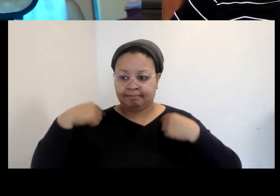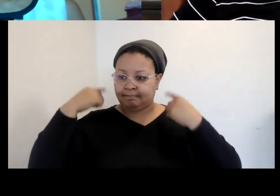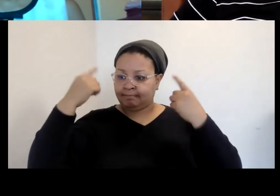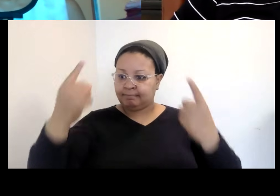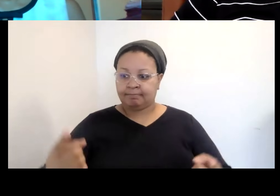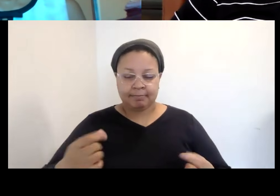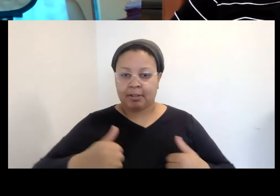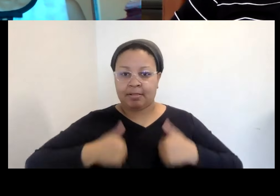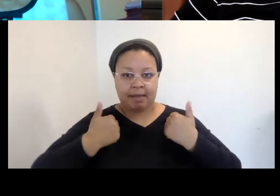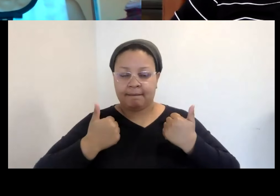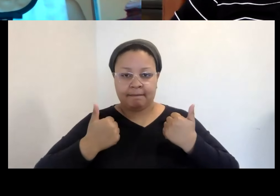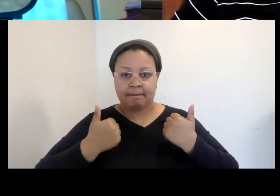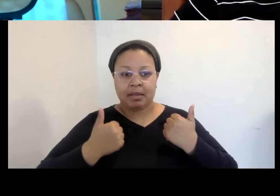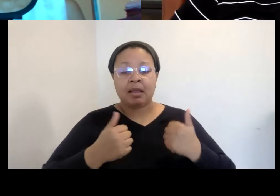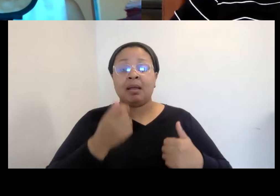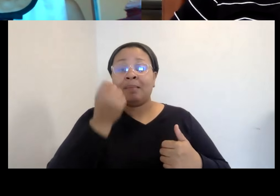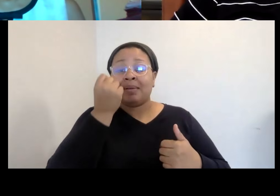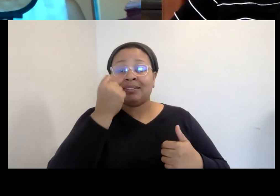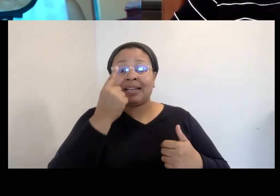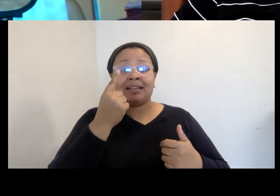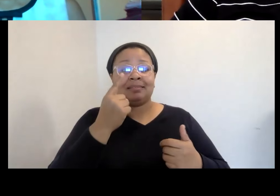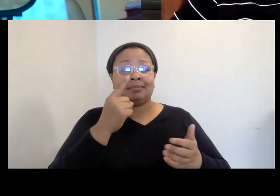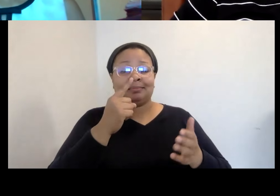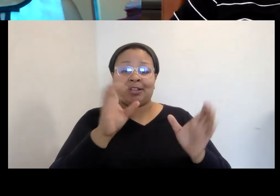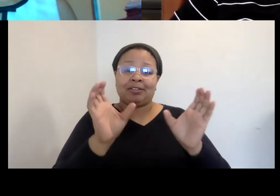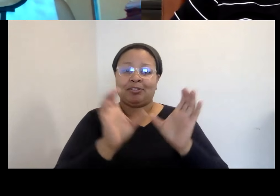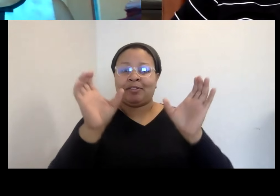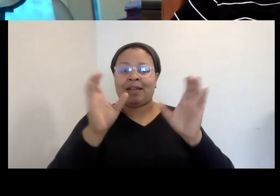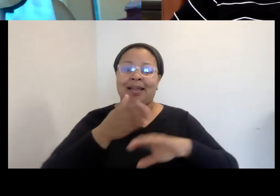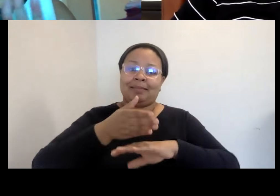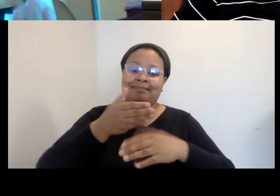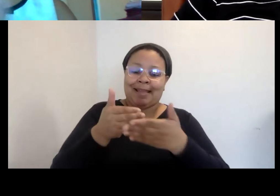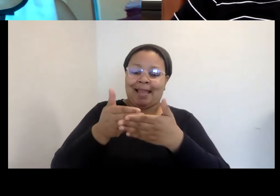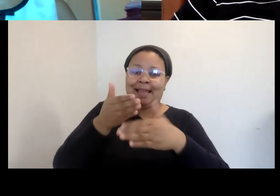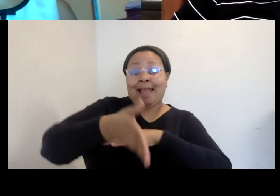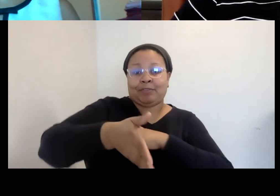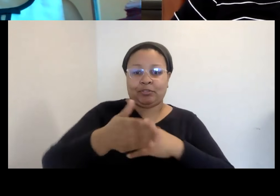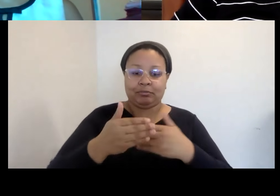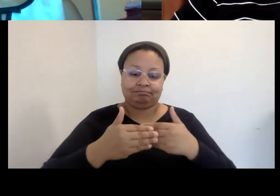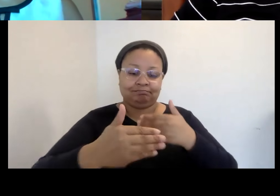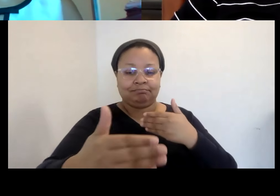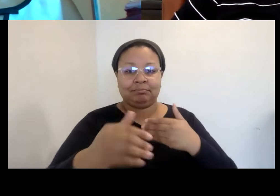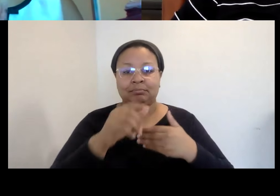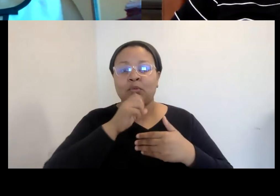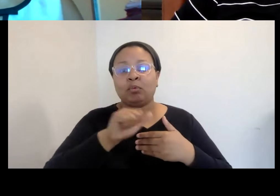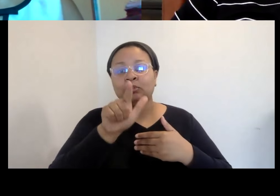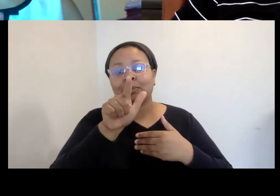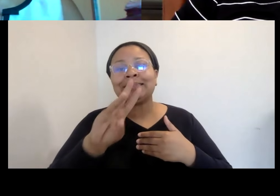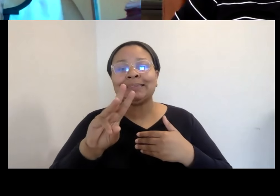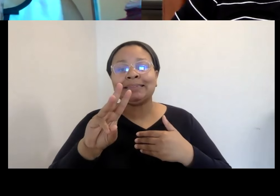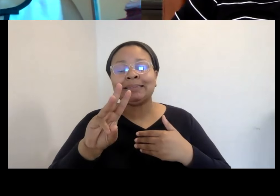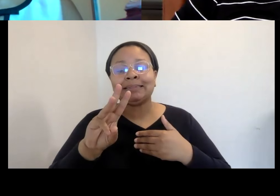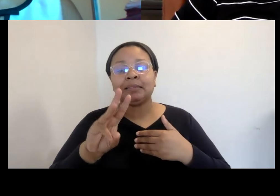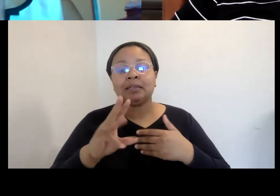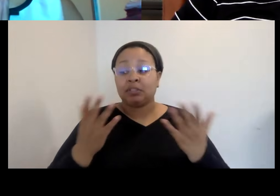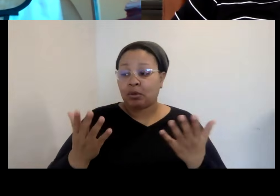wasn't officially documented until after 26? So if they had it, so remember that it's based on when